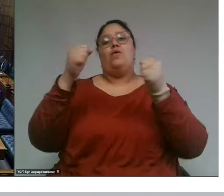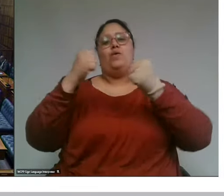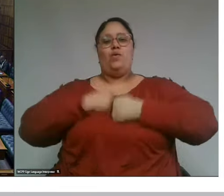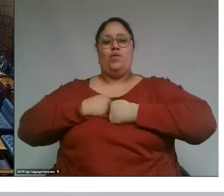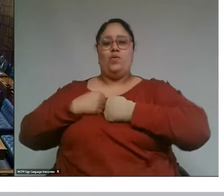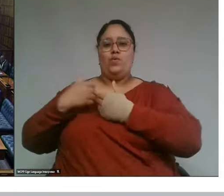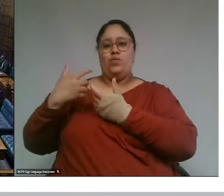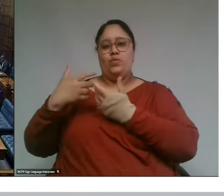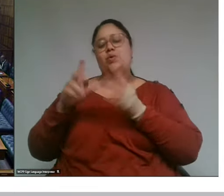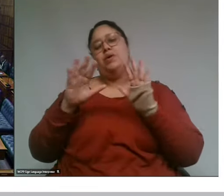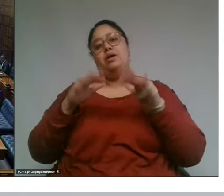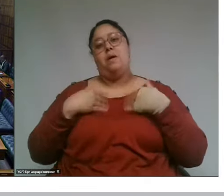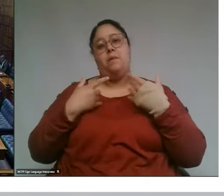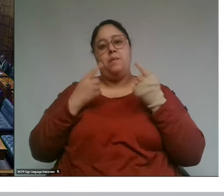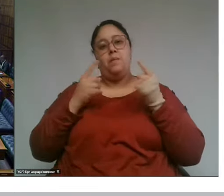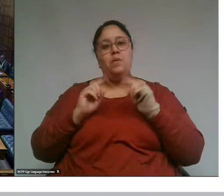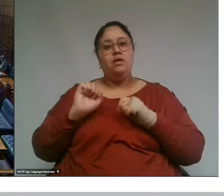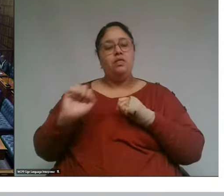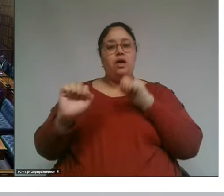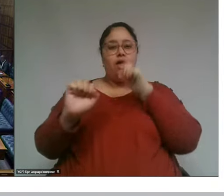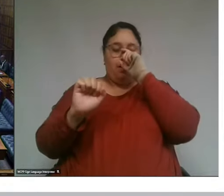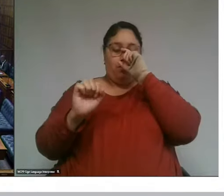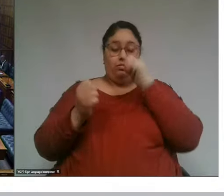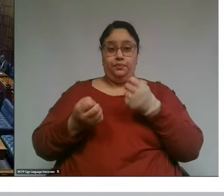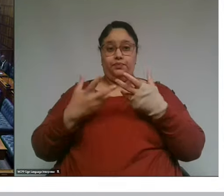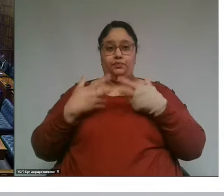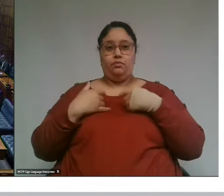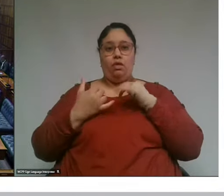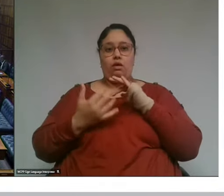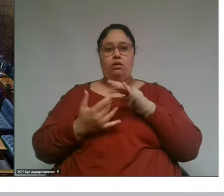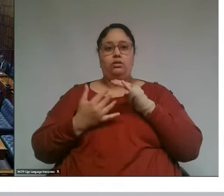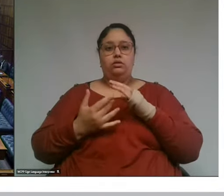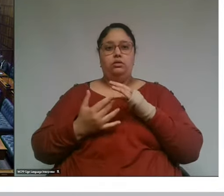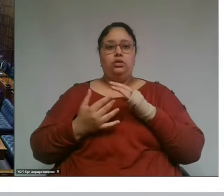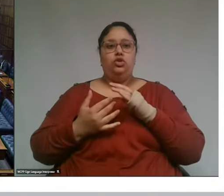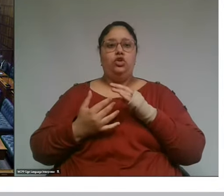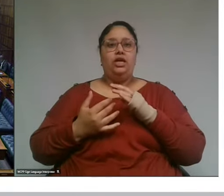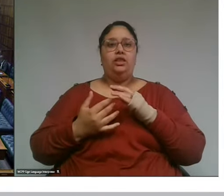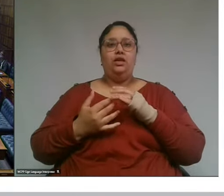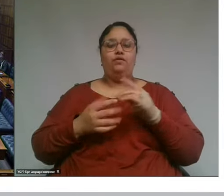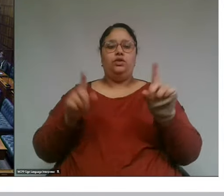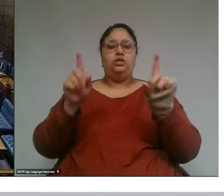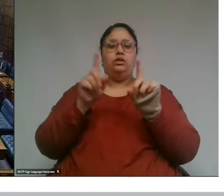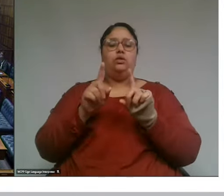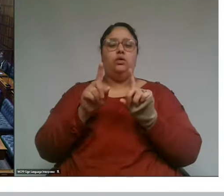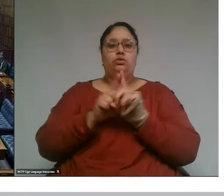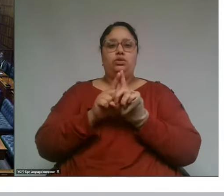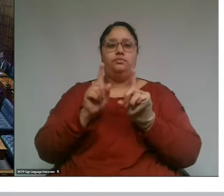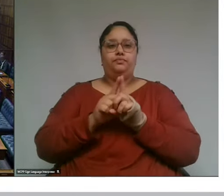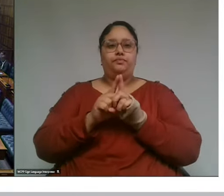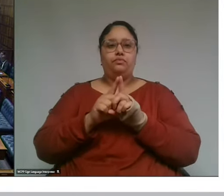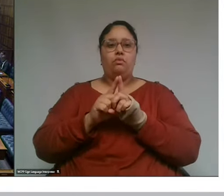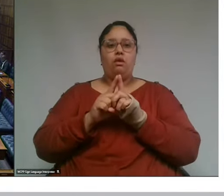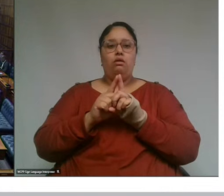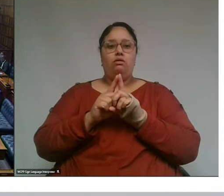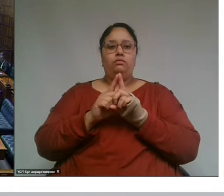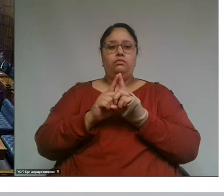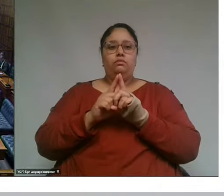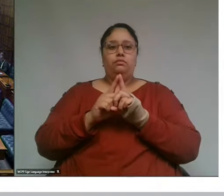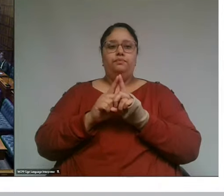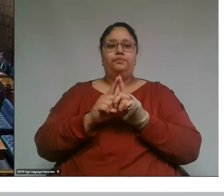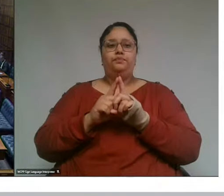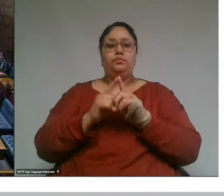and we very happy that they uh in spite of uh being a new entity managed to achieve a clean audit which is uh very